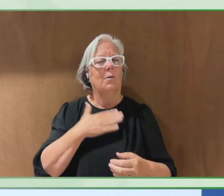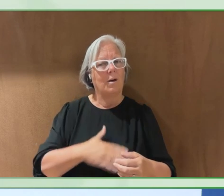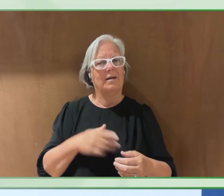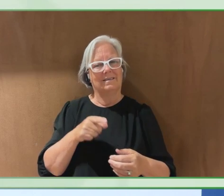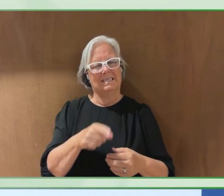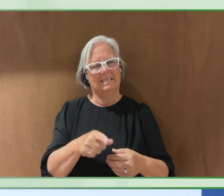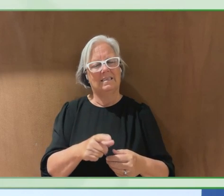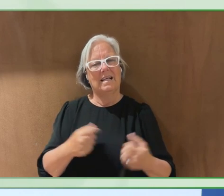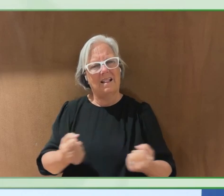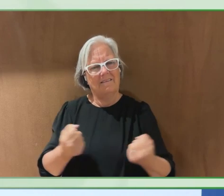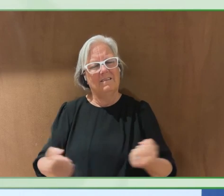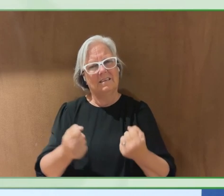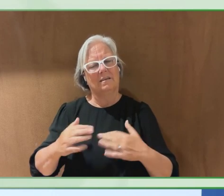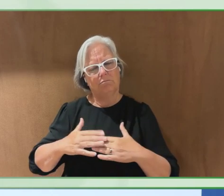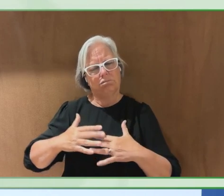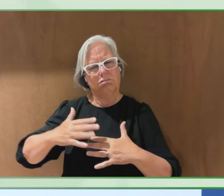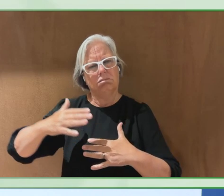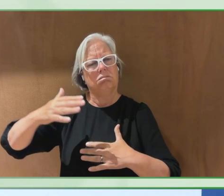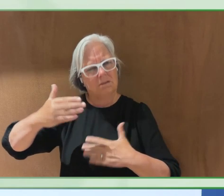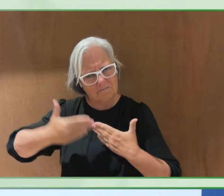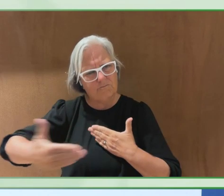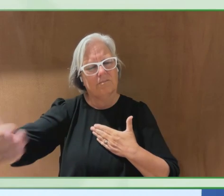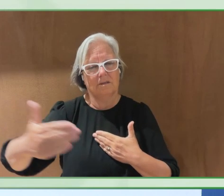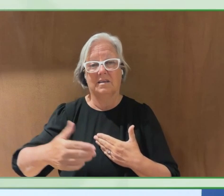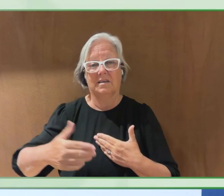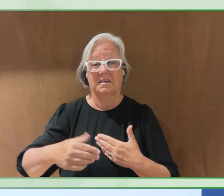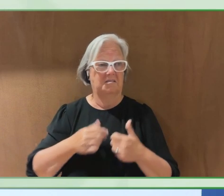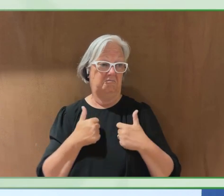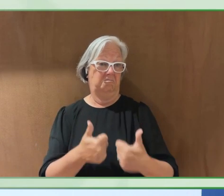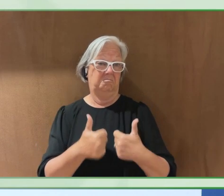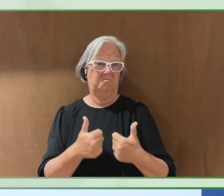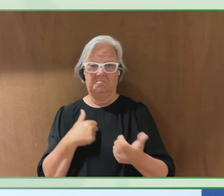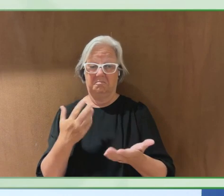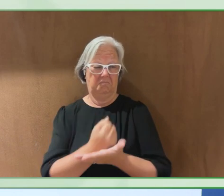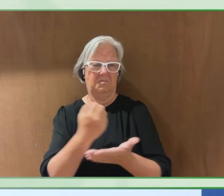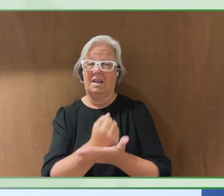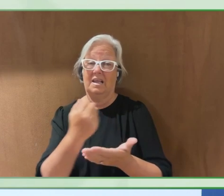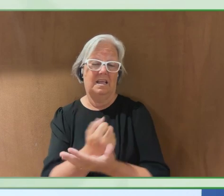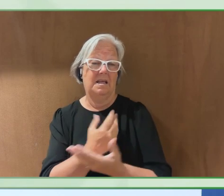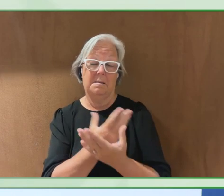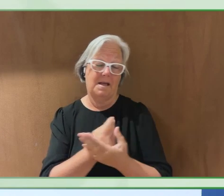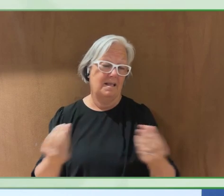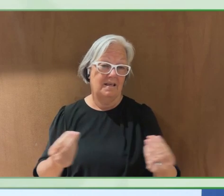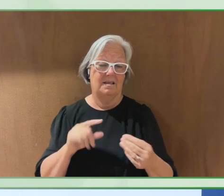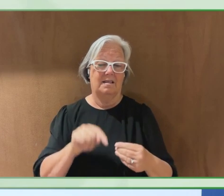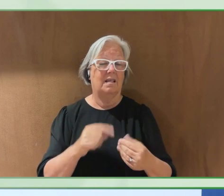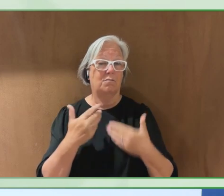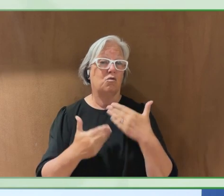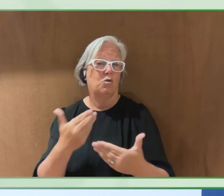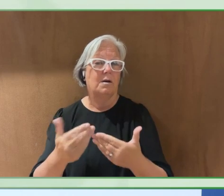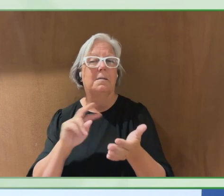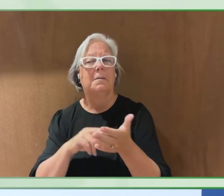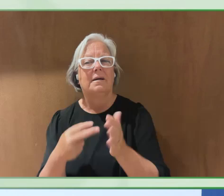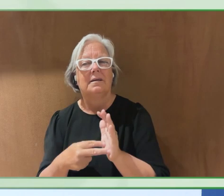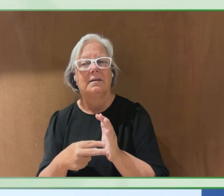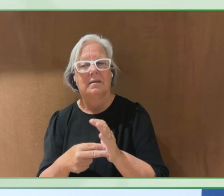this field. And we are very succeeded in many advocacy processes, which shows that where we are